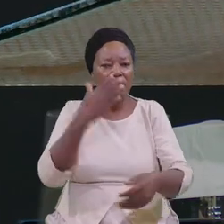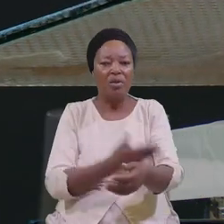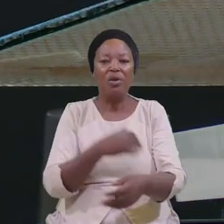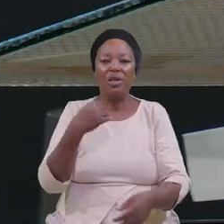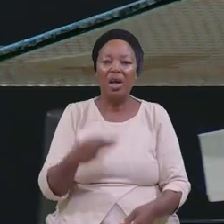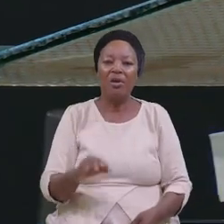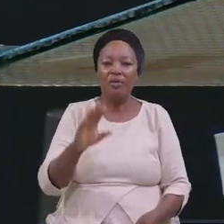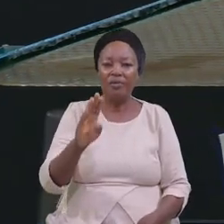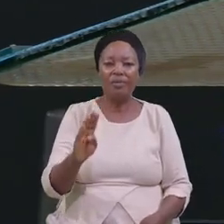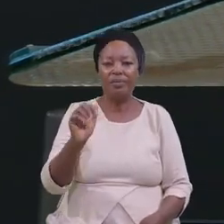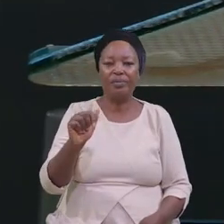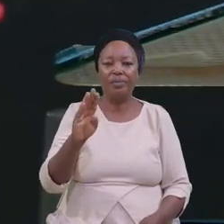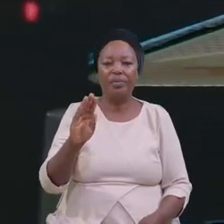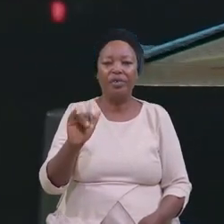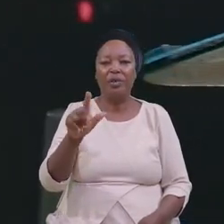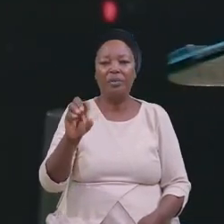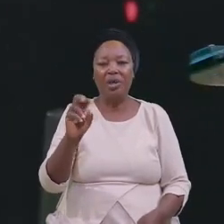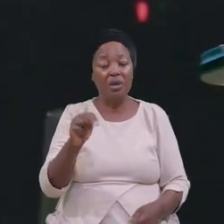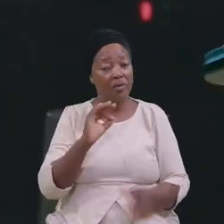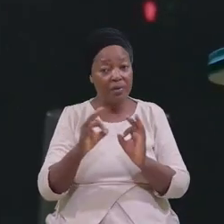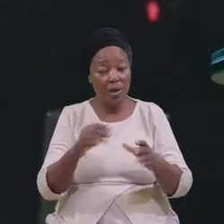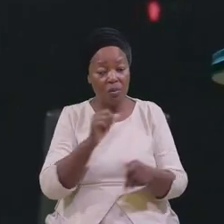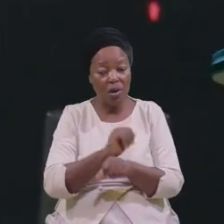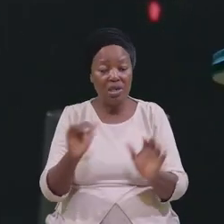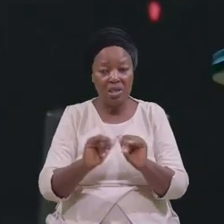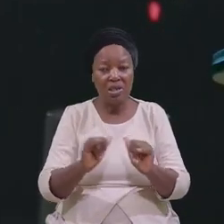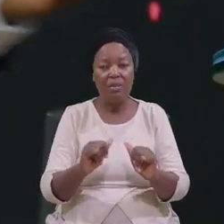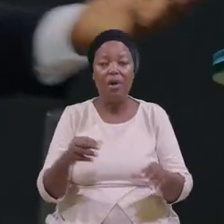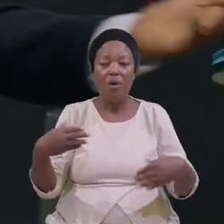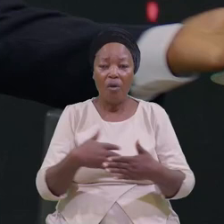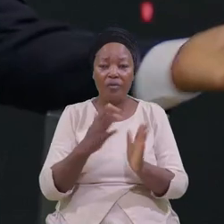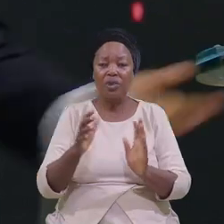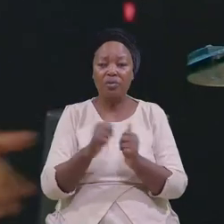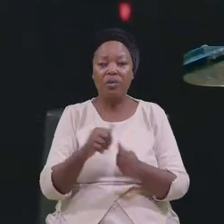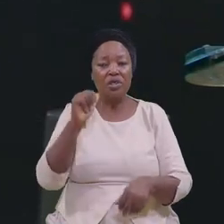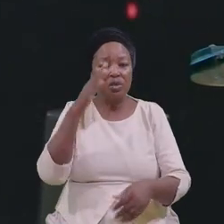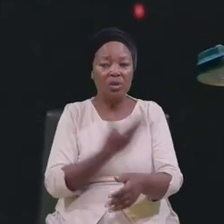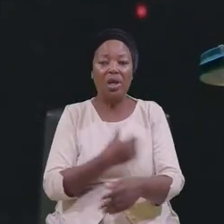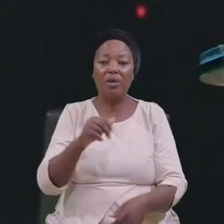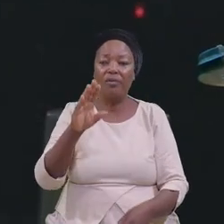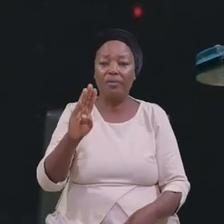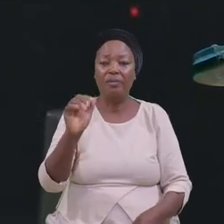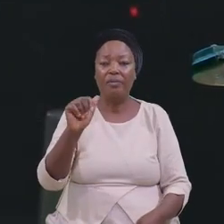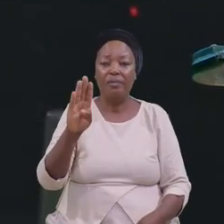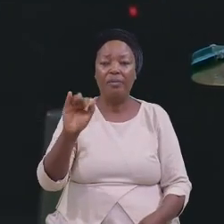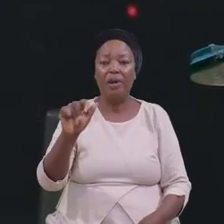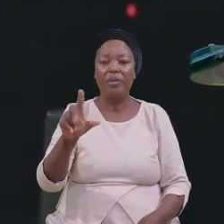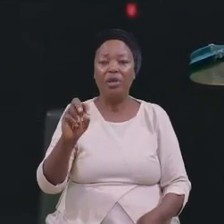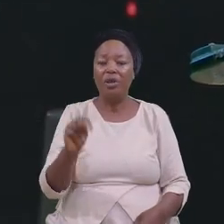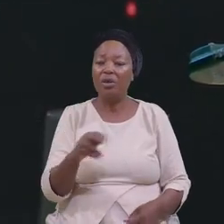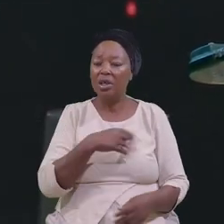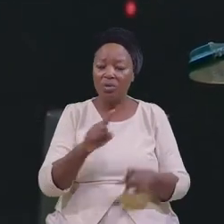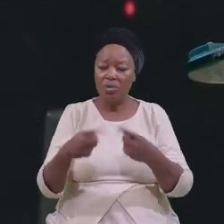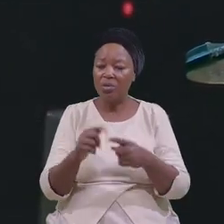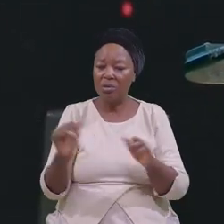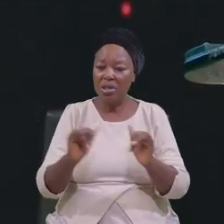You know, if you're working in the same office with daughters of Babylon, if you're going to the same marketplace with